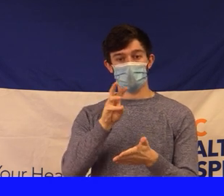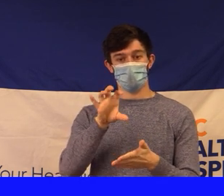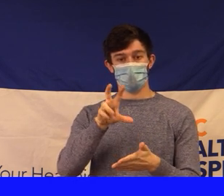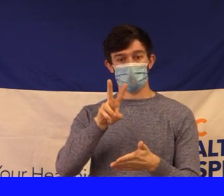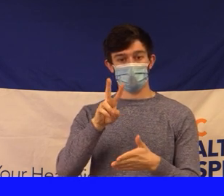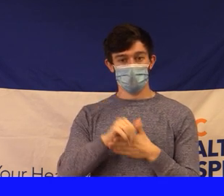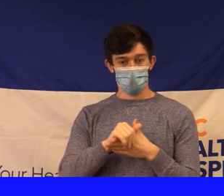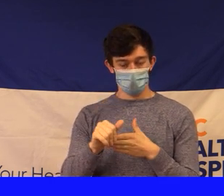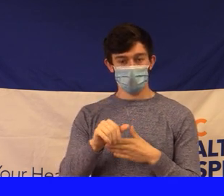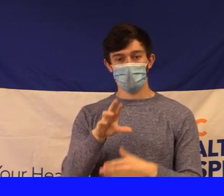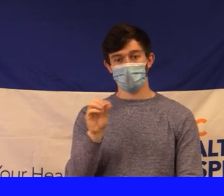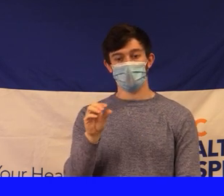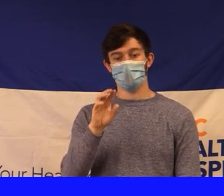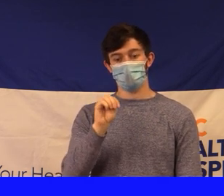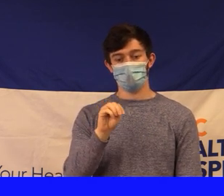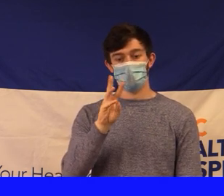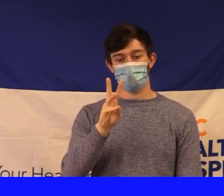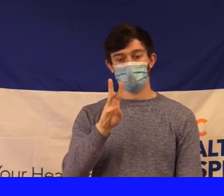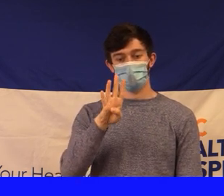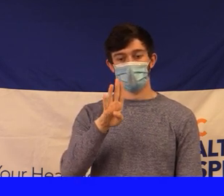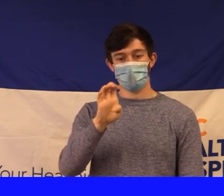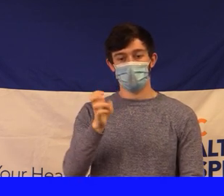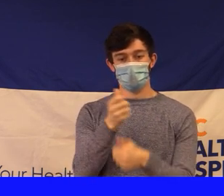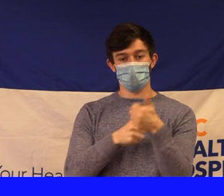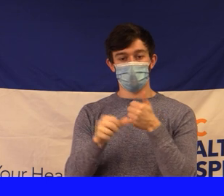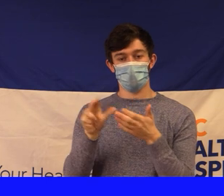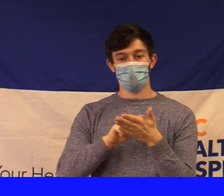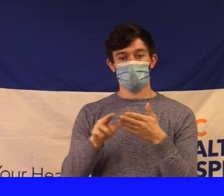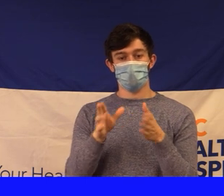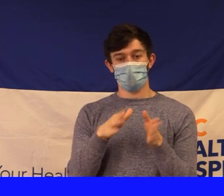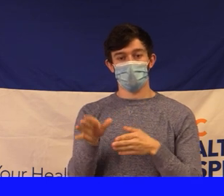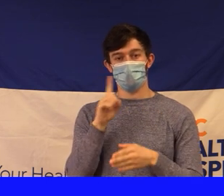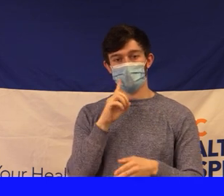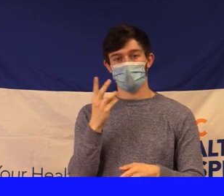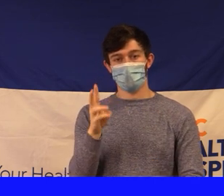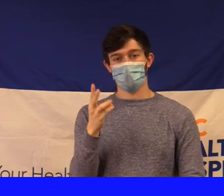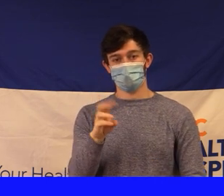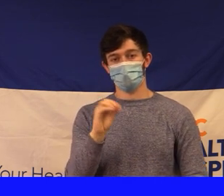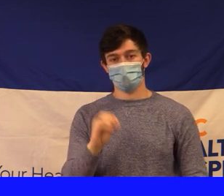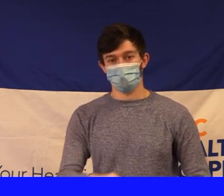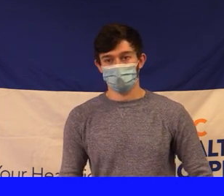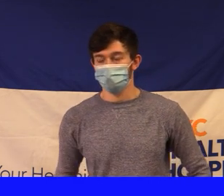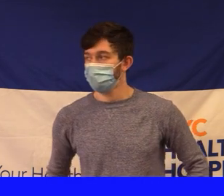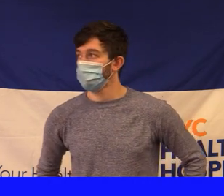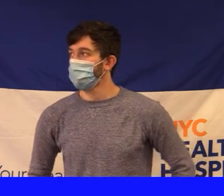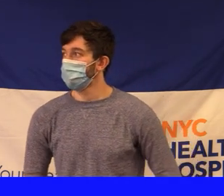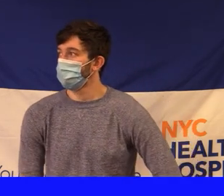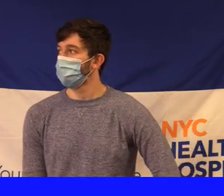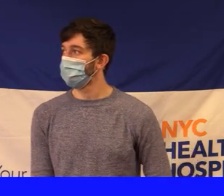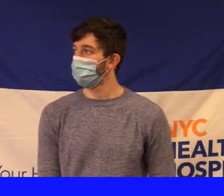$5,139,632 and a WBE subcontracting plan of 62%. Thank you.